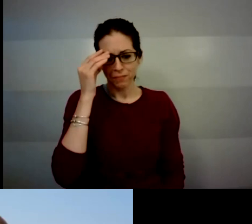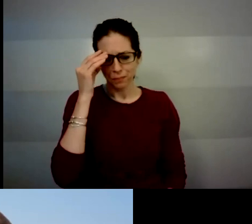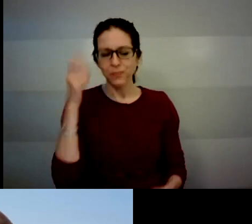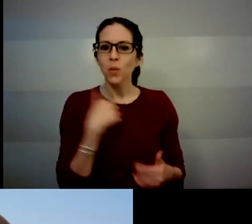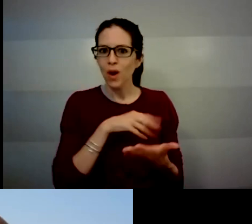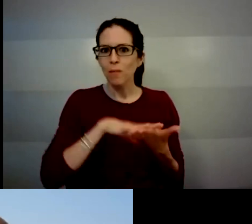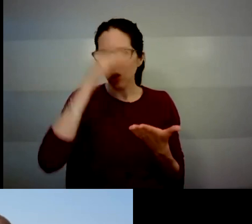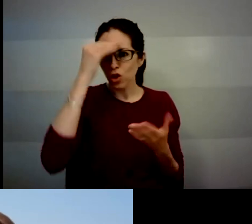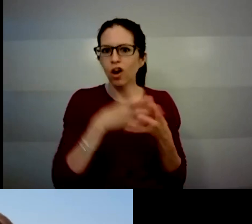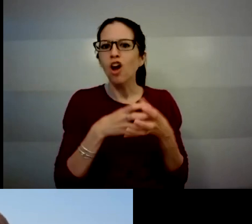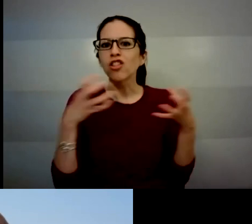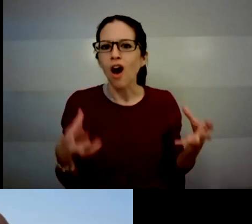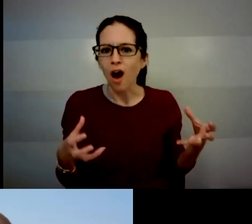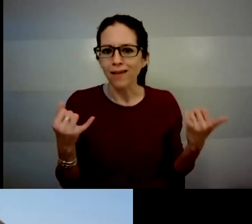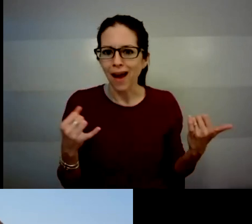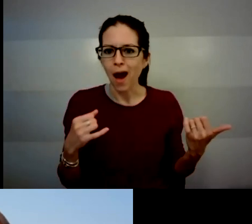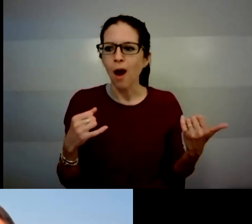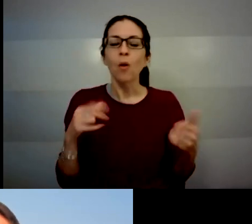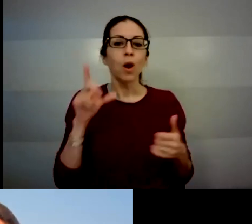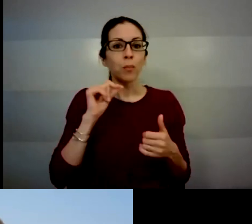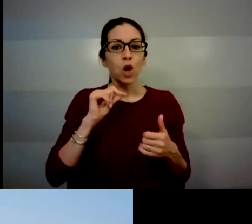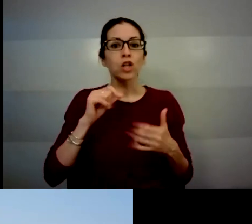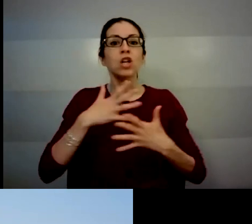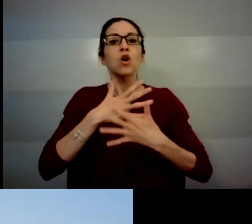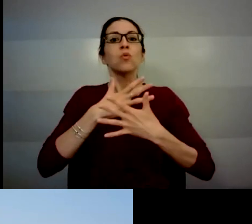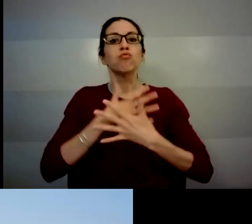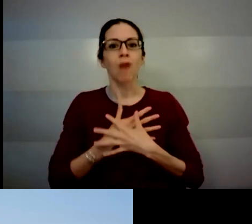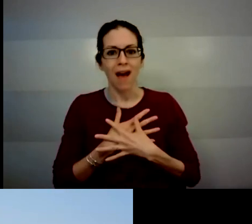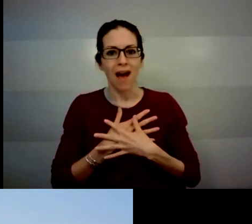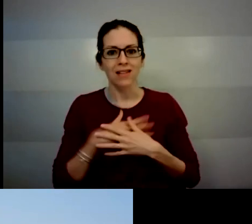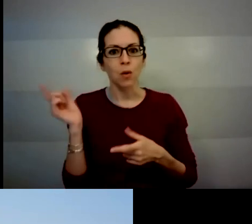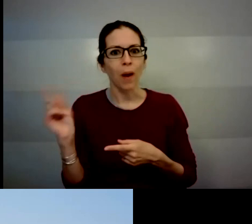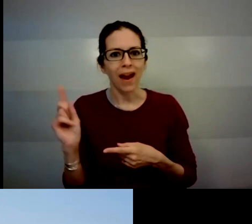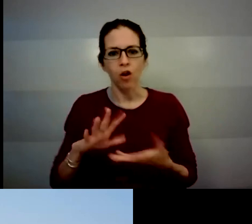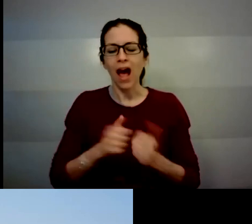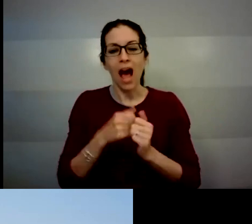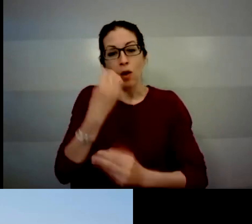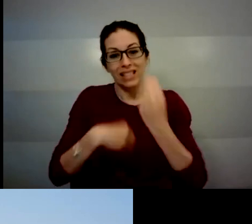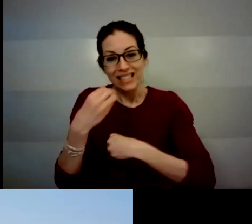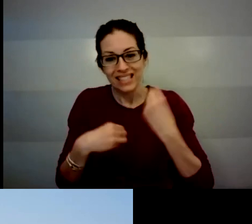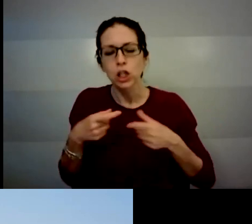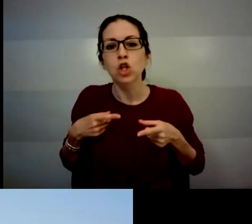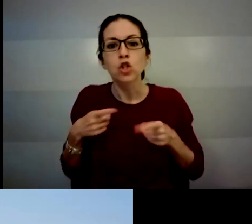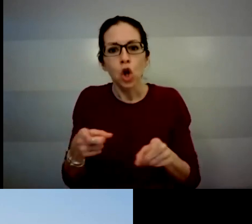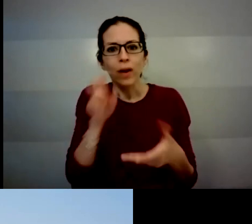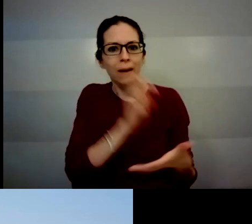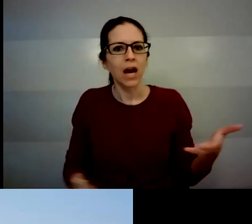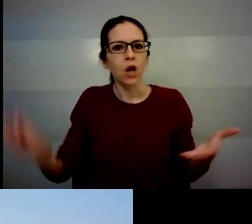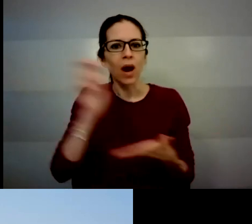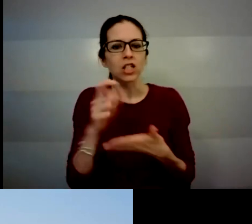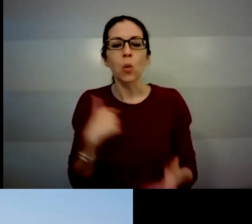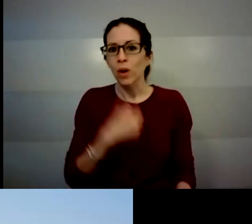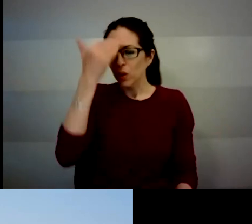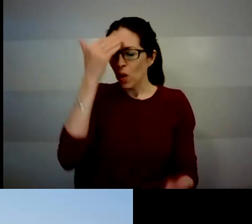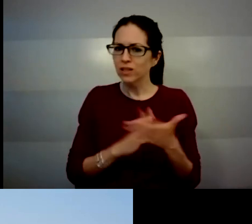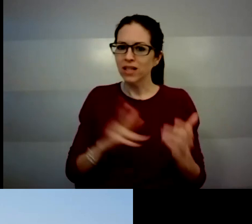right now about where birds rest and how they refuel during migration. So we know that there are some key spots, and those spots